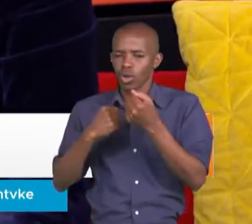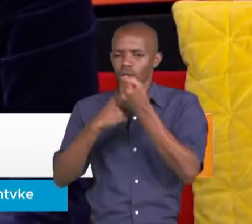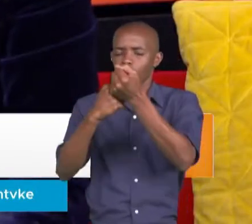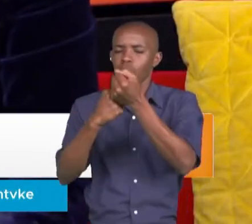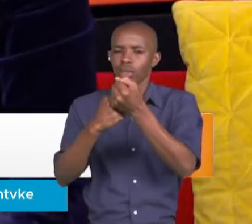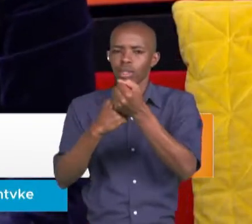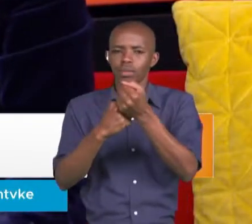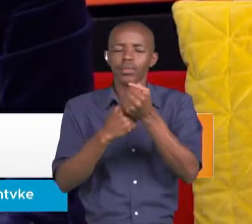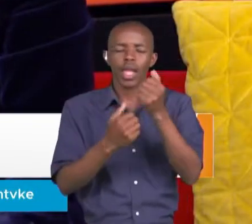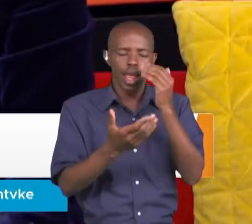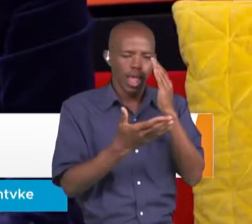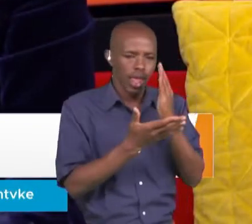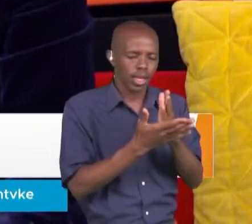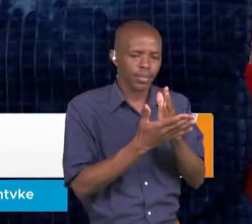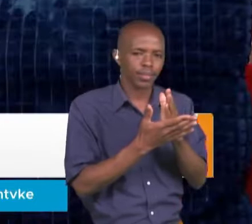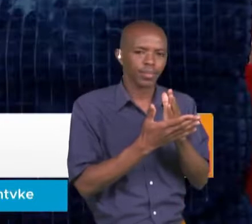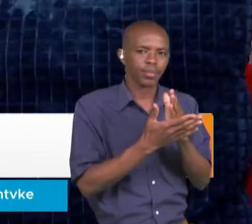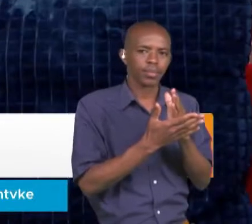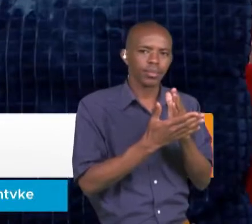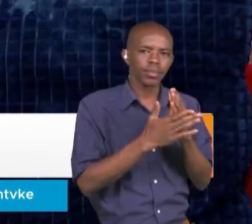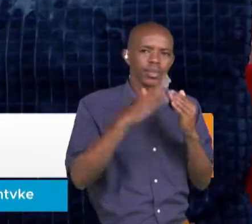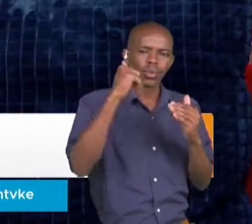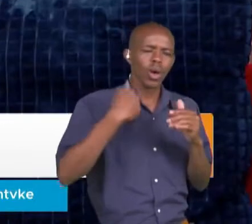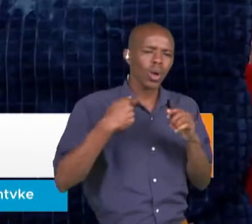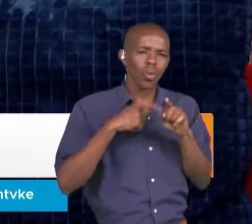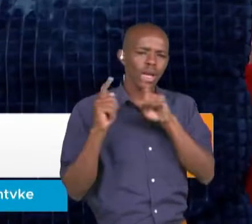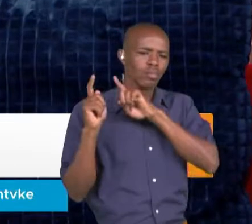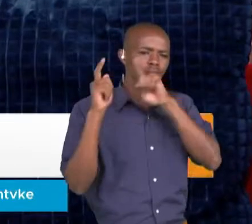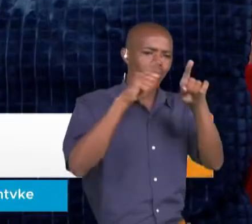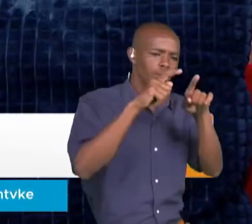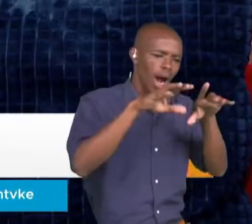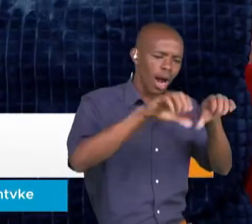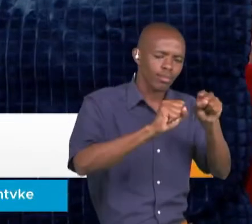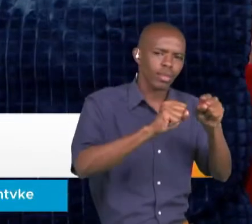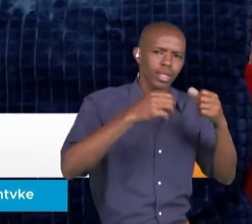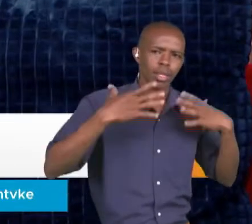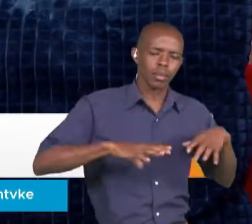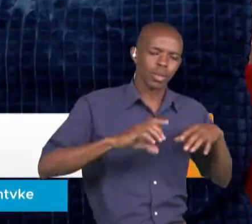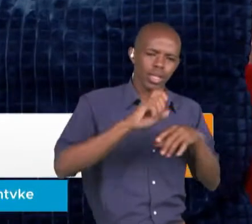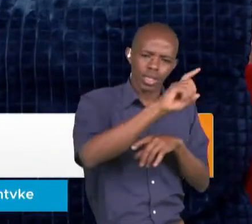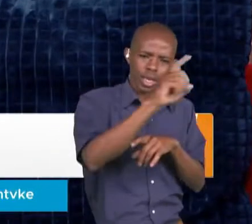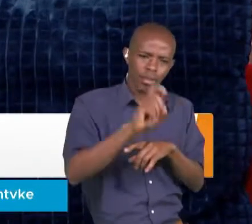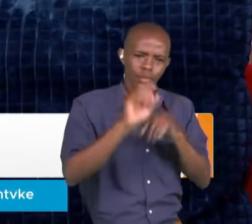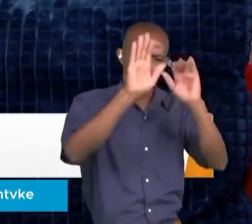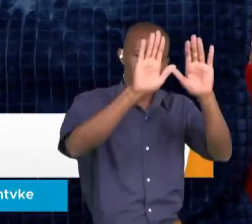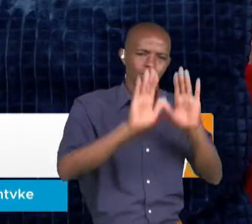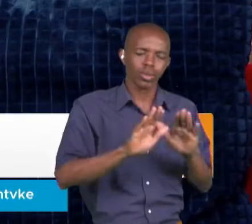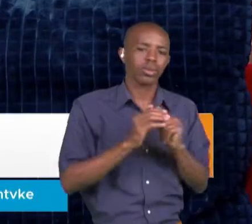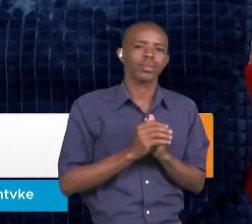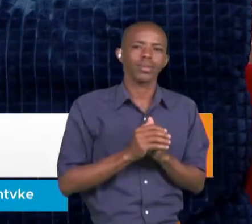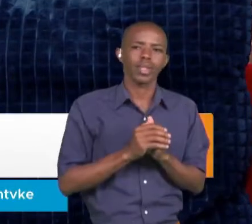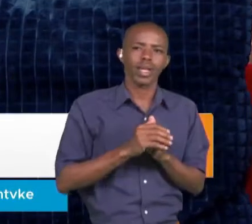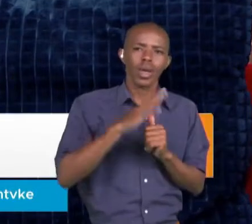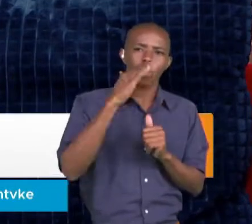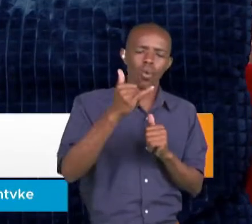ground. Where the camps are. Yeah. Why can't we go for these people? That's a critical question. Mm-hmm. Why can't we raid